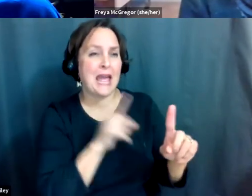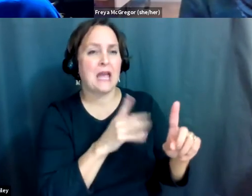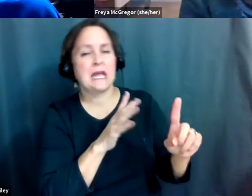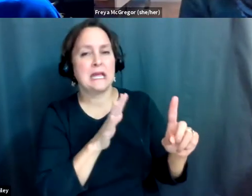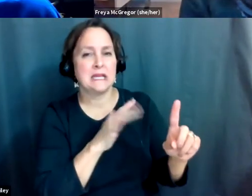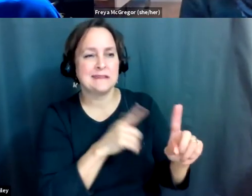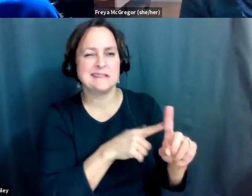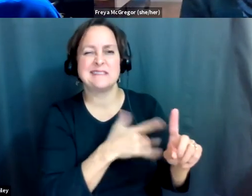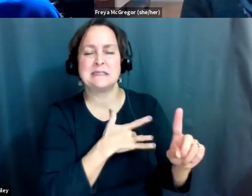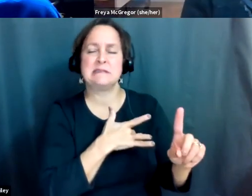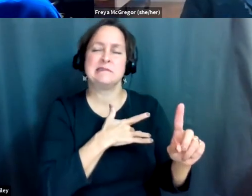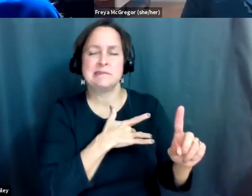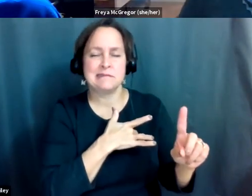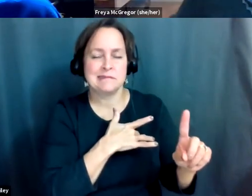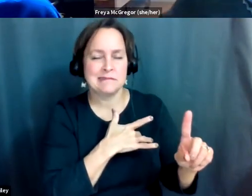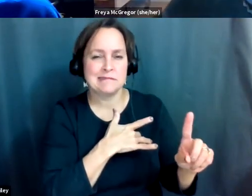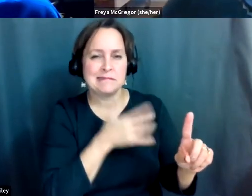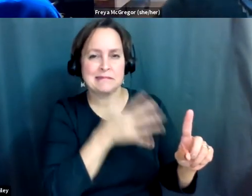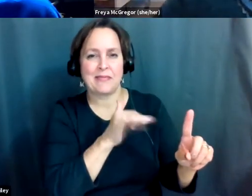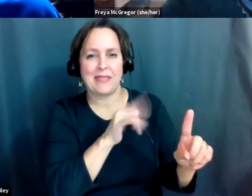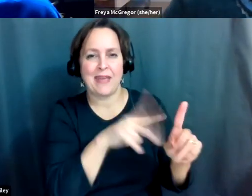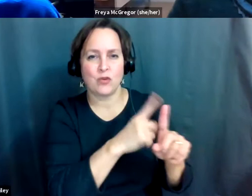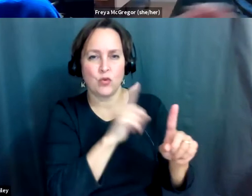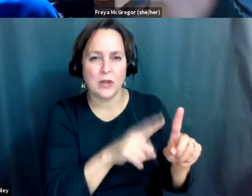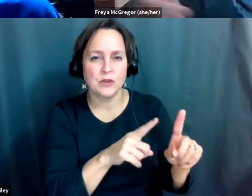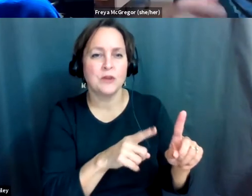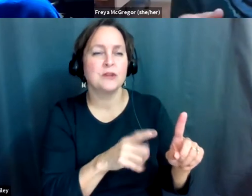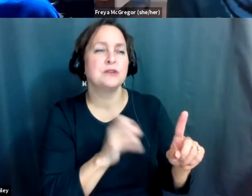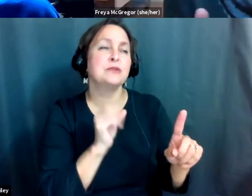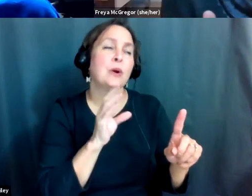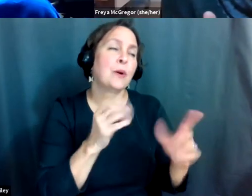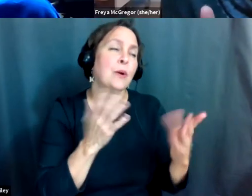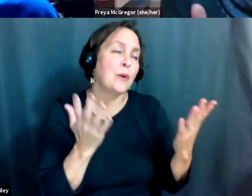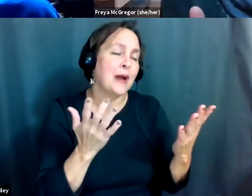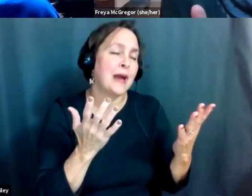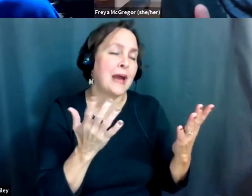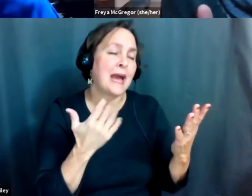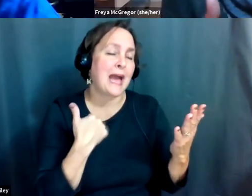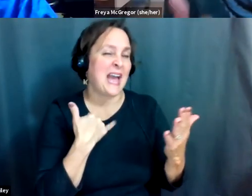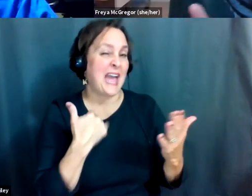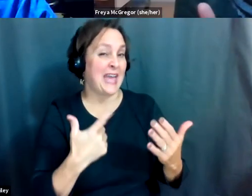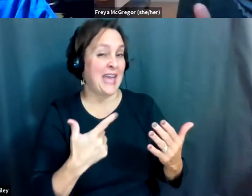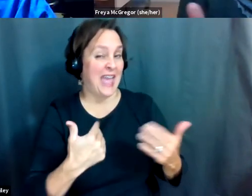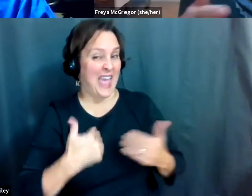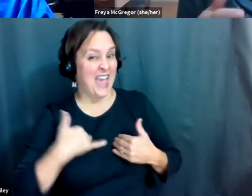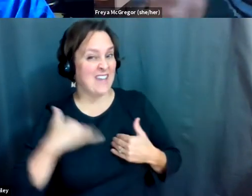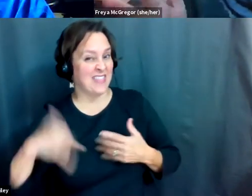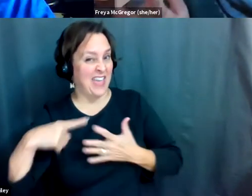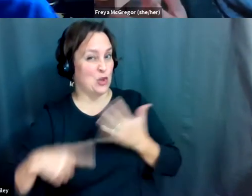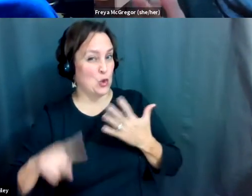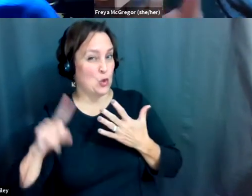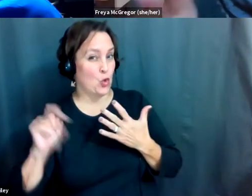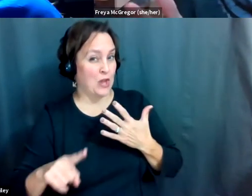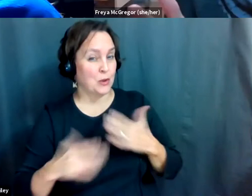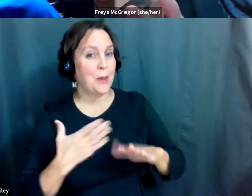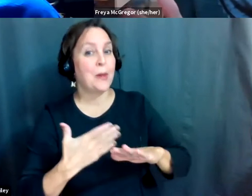so I have a couple of these kinds of questions. Now, before I, before I talk to you about these questions, Jerry, I want to